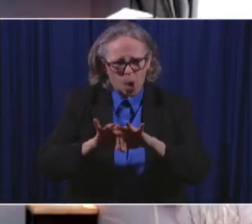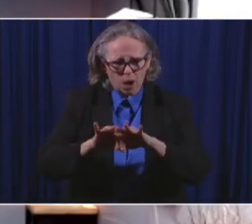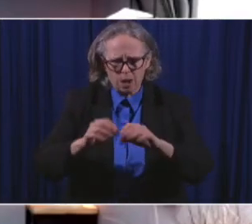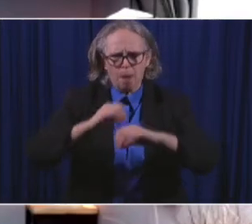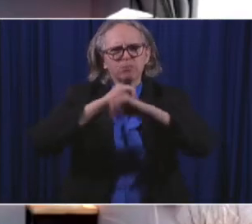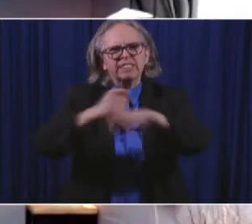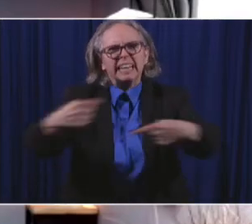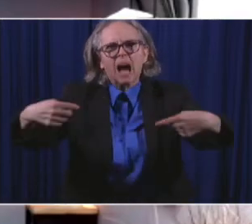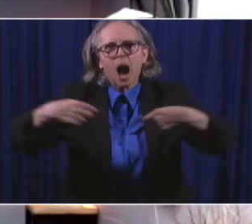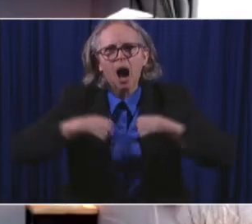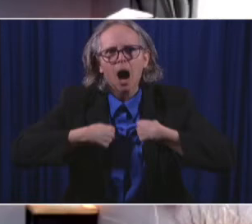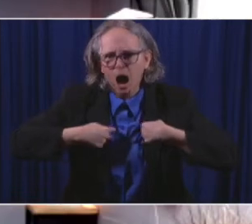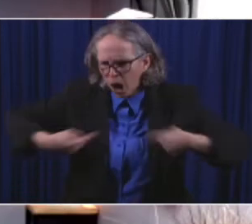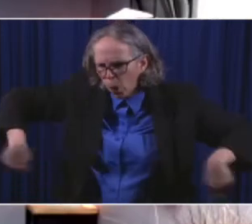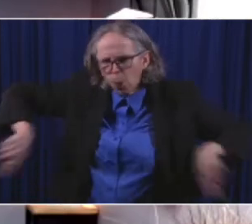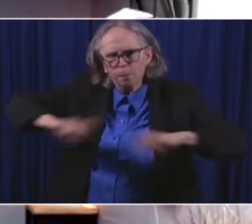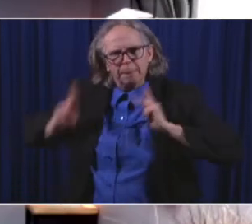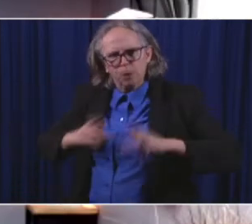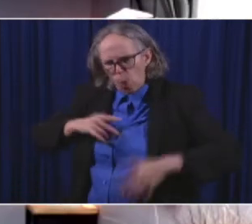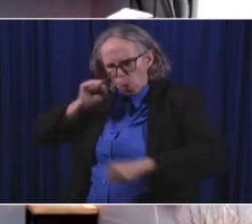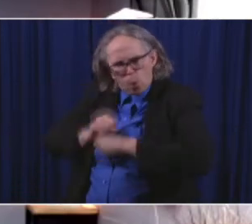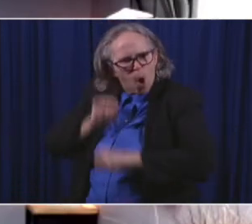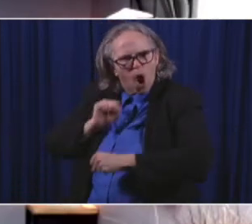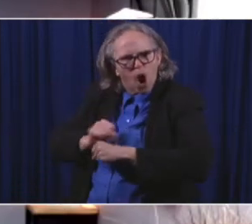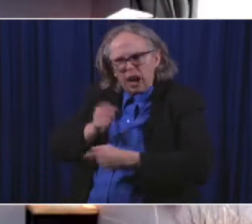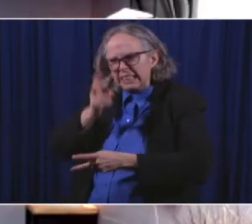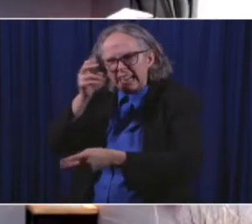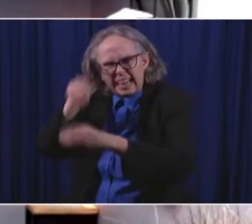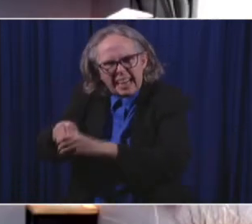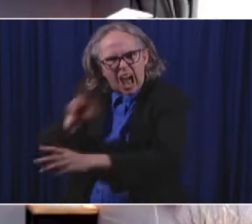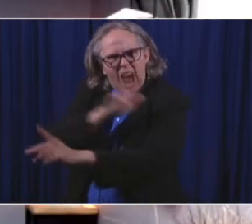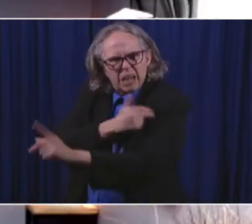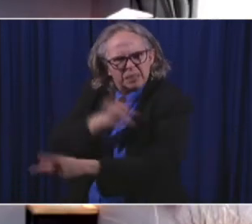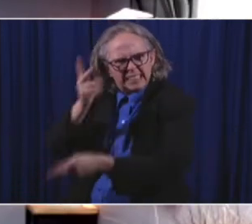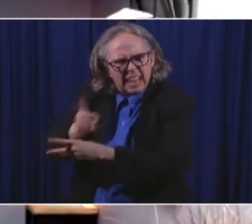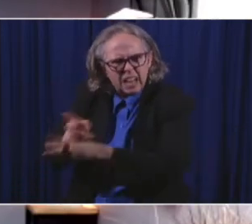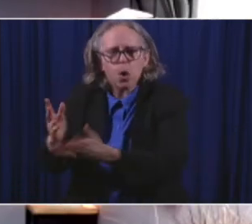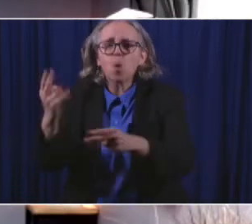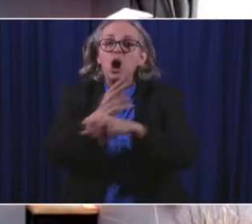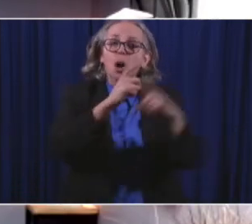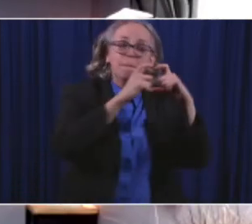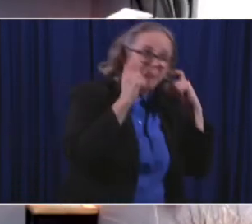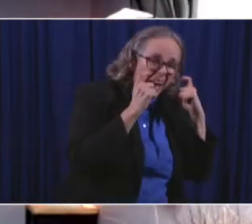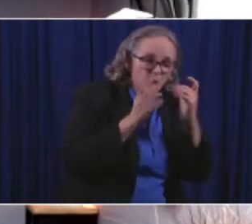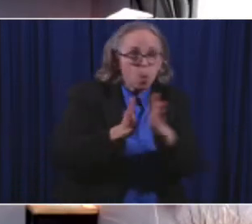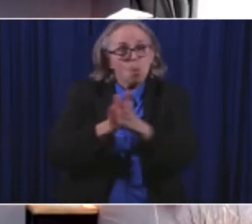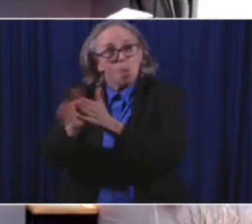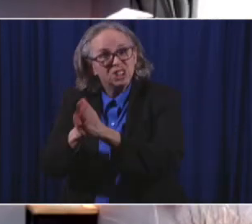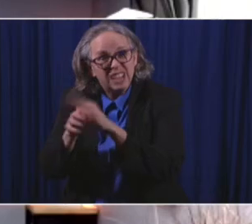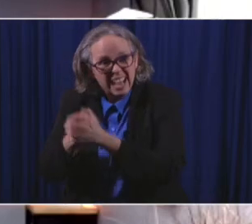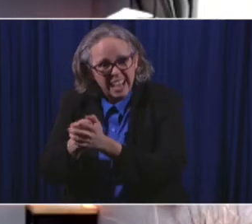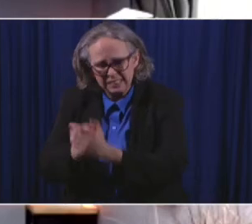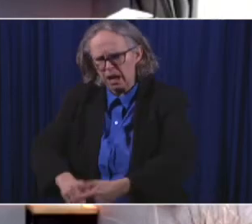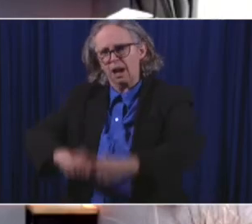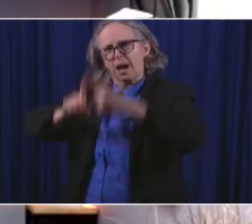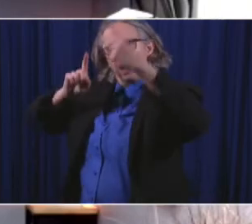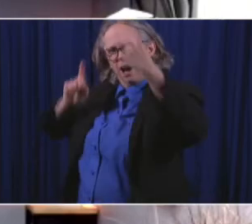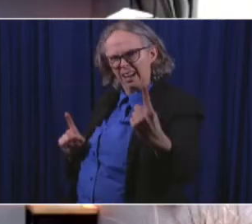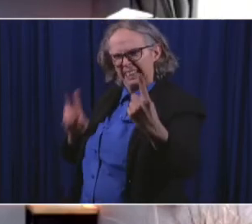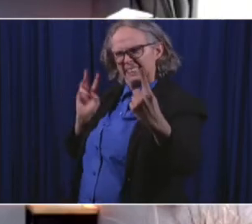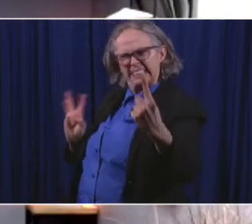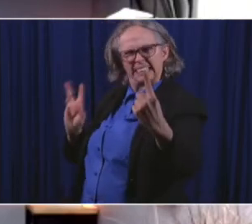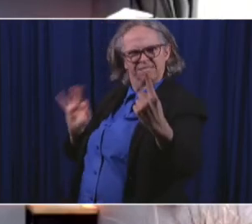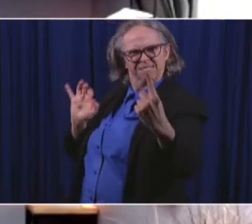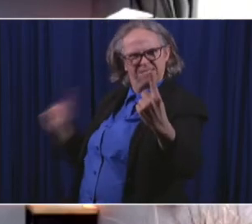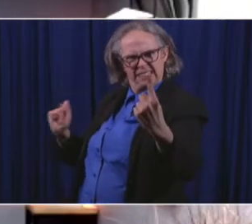providing care. So by all means, wear your mask, wash your hands, stay socially distanced. Just be responsible.